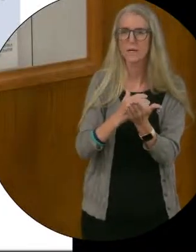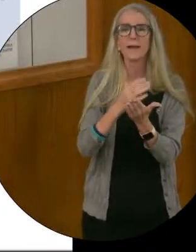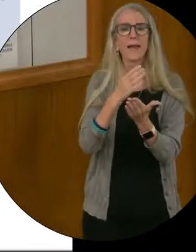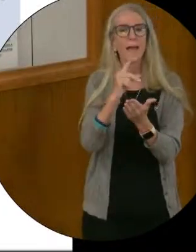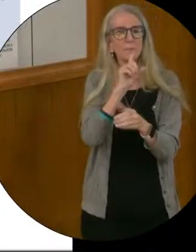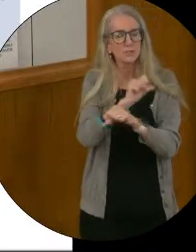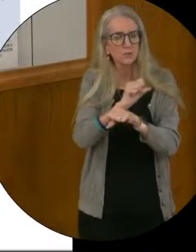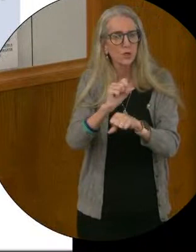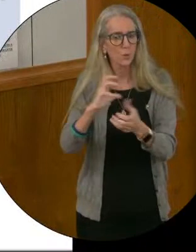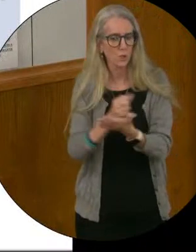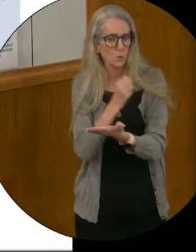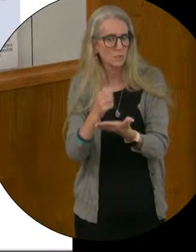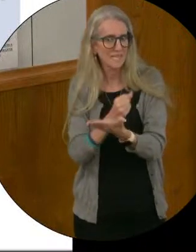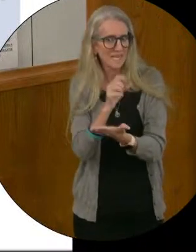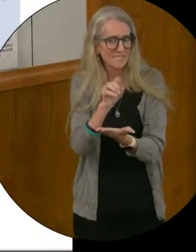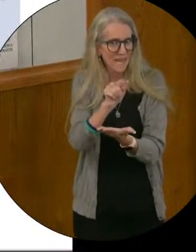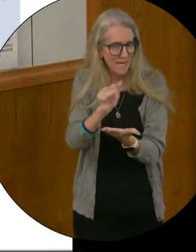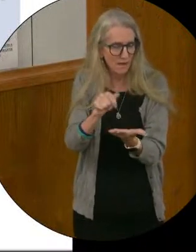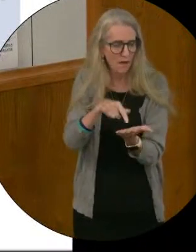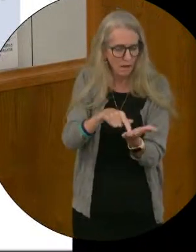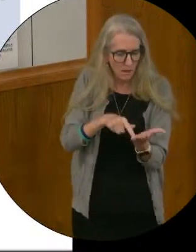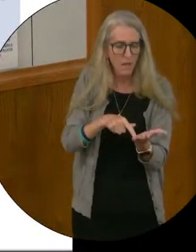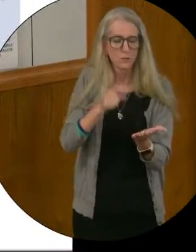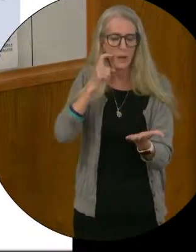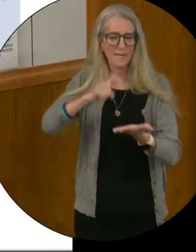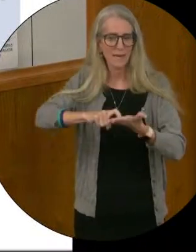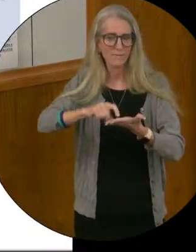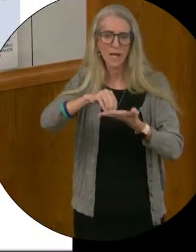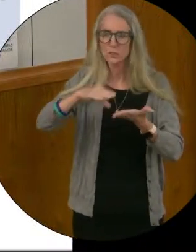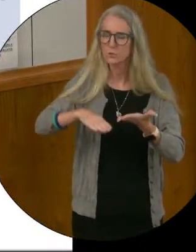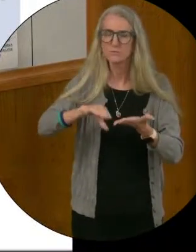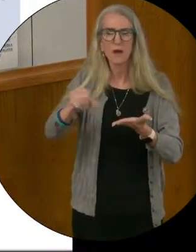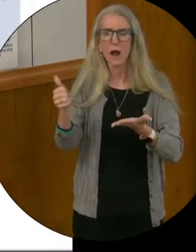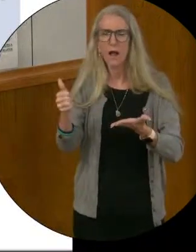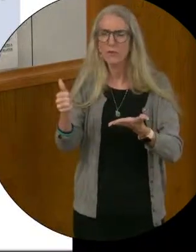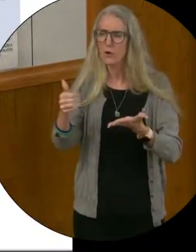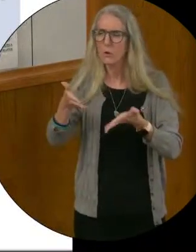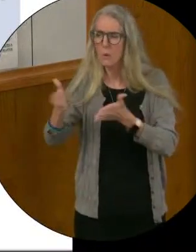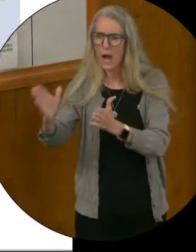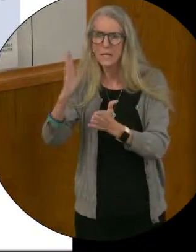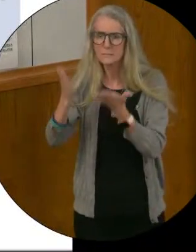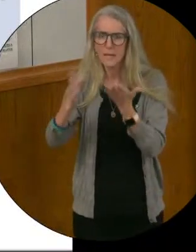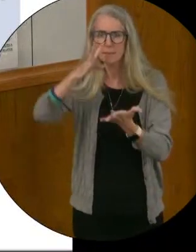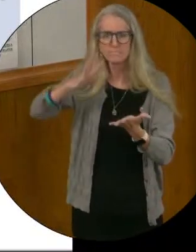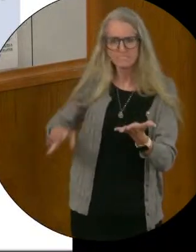also using data to identify those students that wouldn't otherwise have that opportunity.